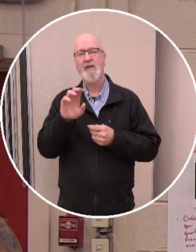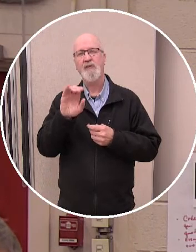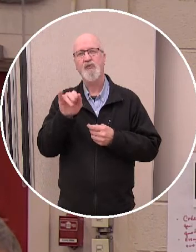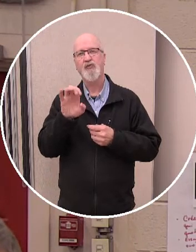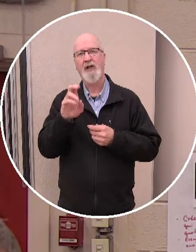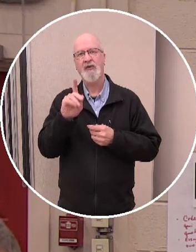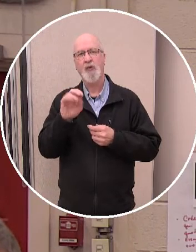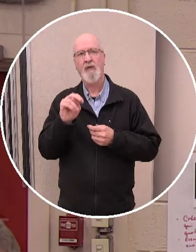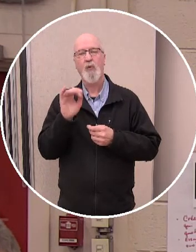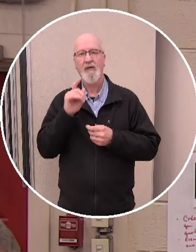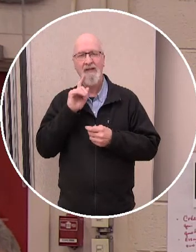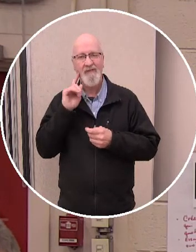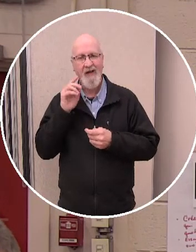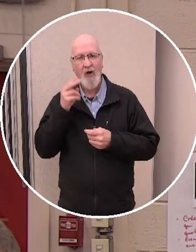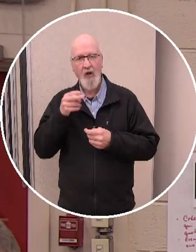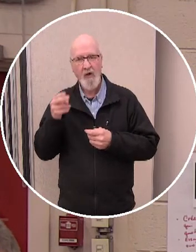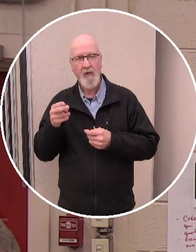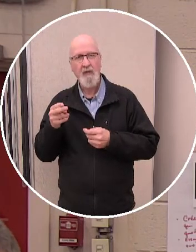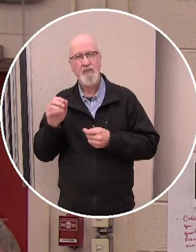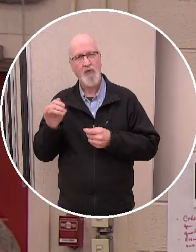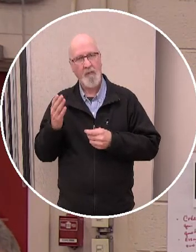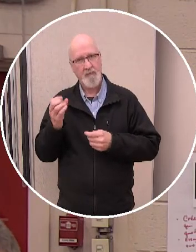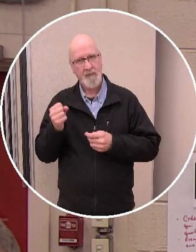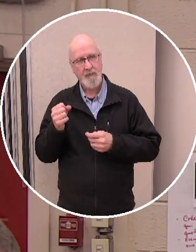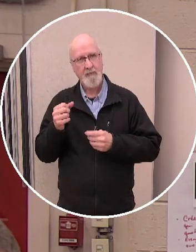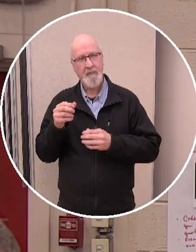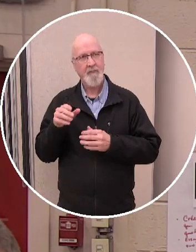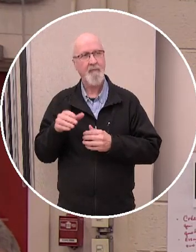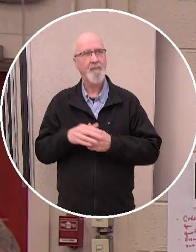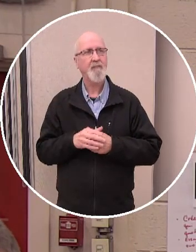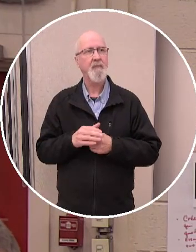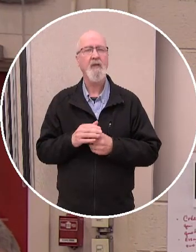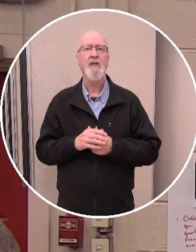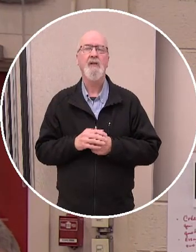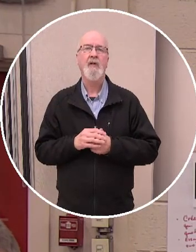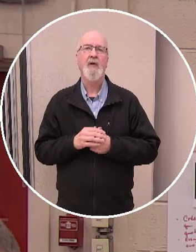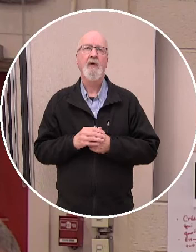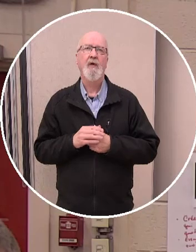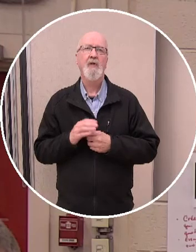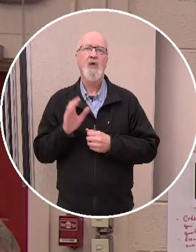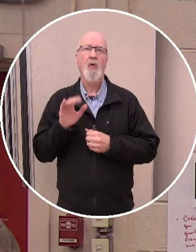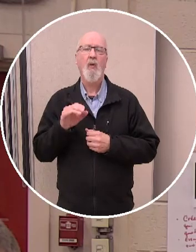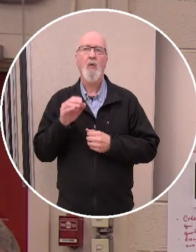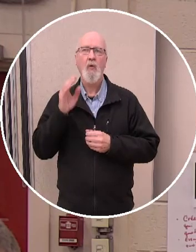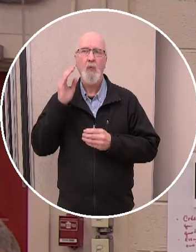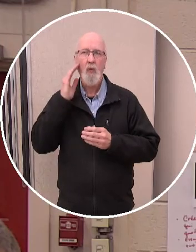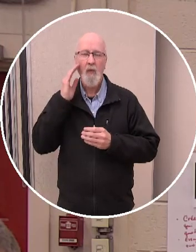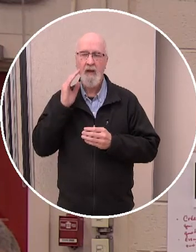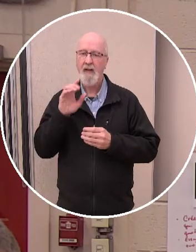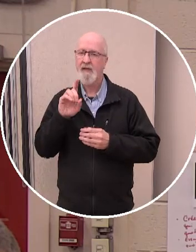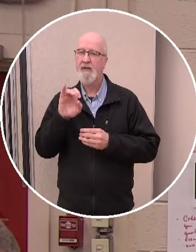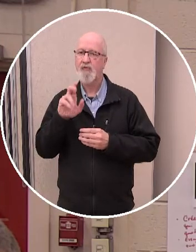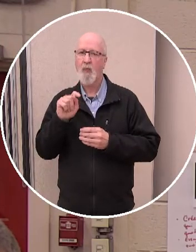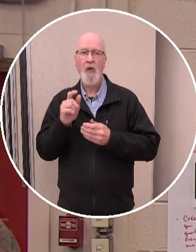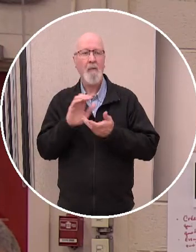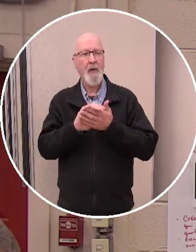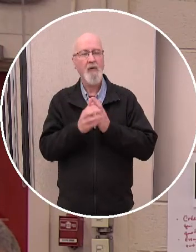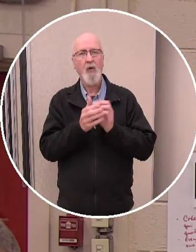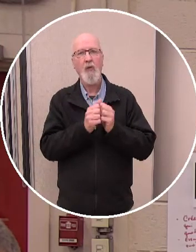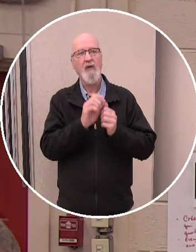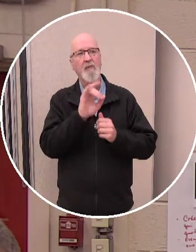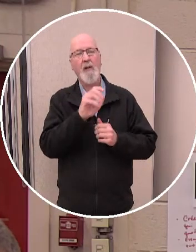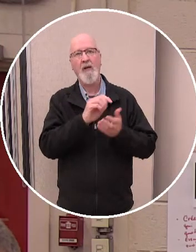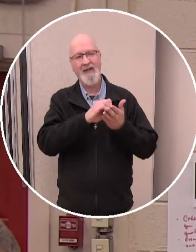Deaf and Hard of Hearing position. We have been notified the district will be partnering with the Department of Education and Early